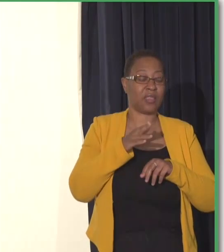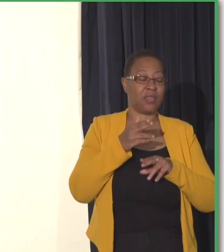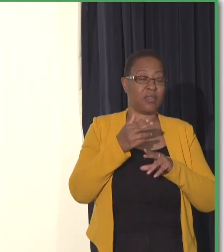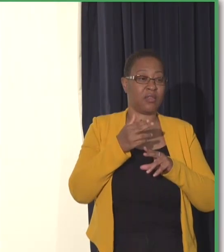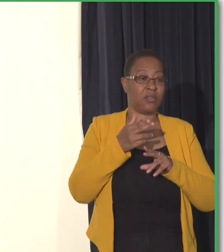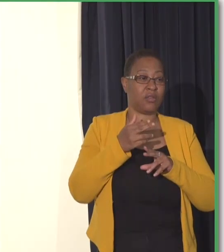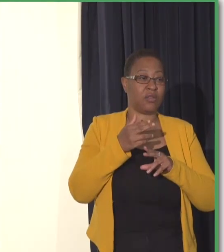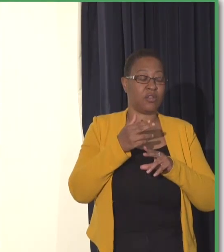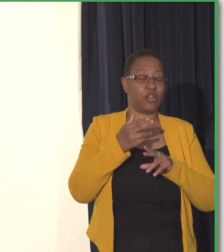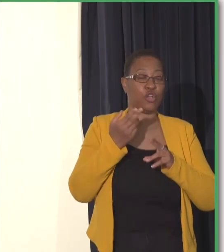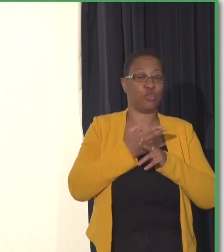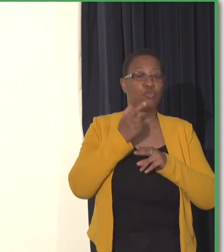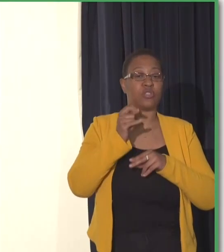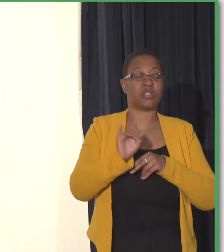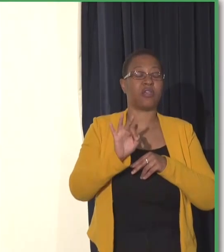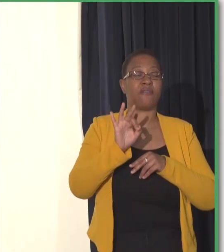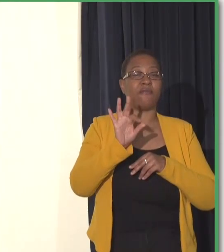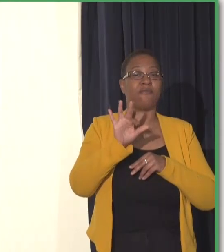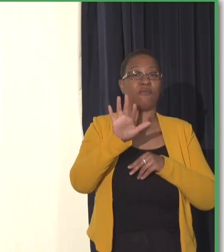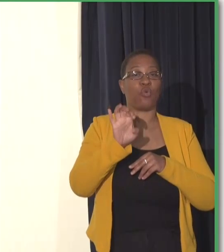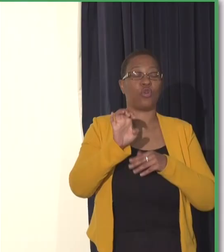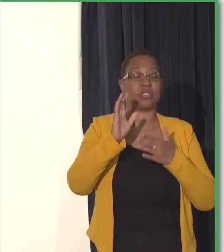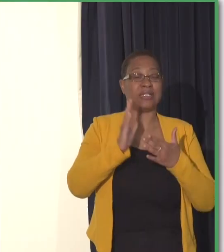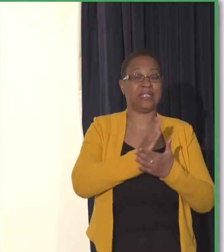force continuum?